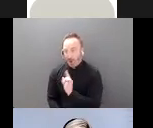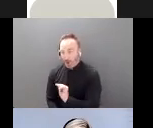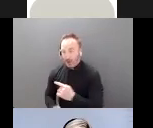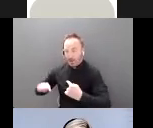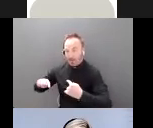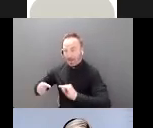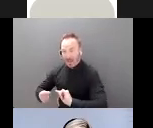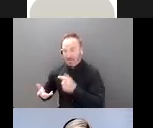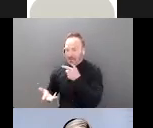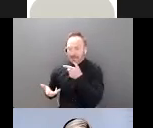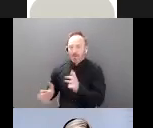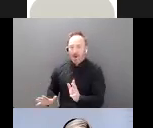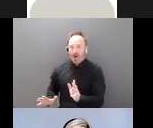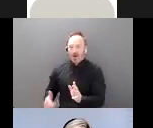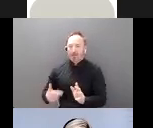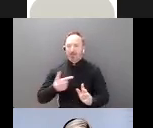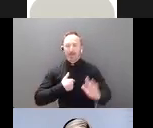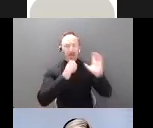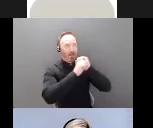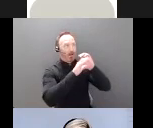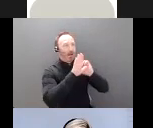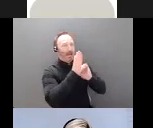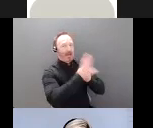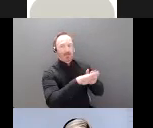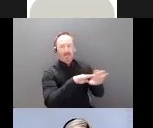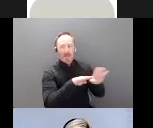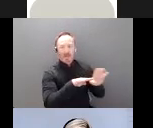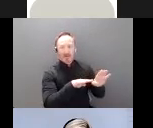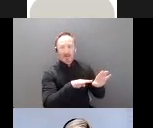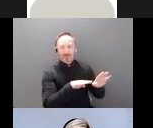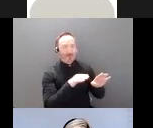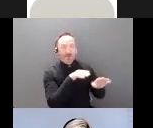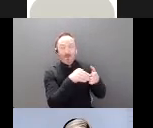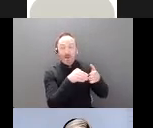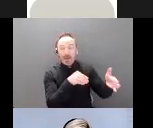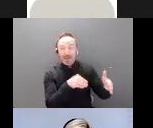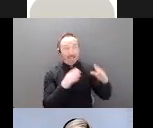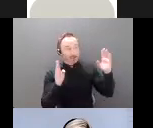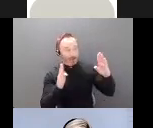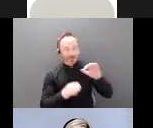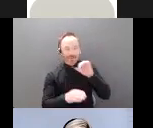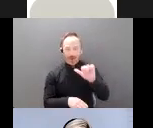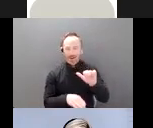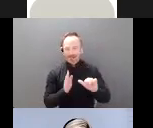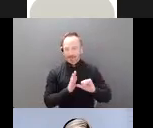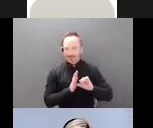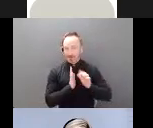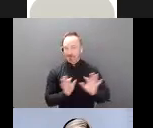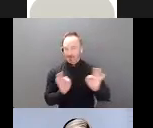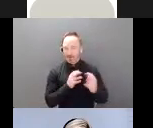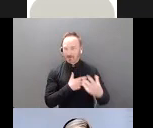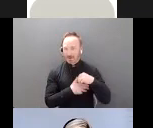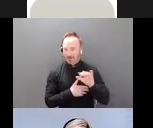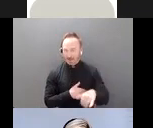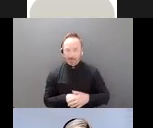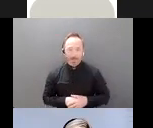his behavior, and so he wasn't in trouble anymore. Key component. Okay, I'm not going to ask